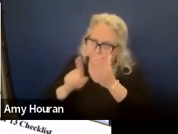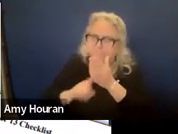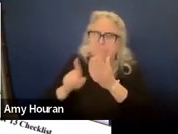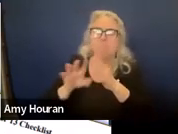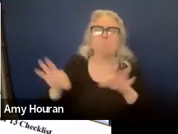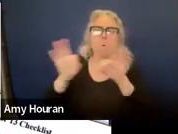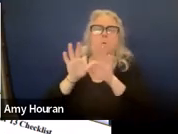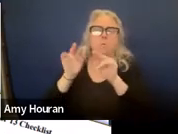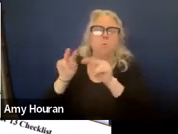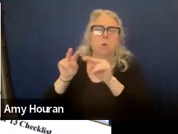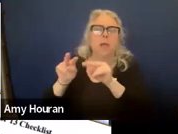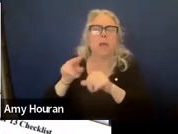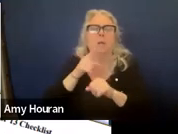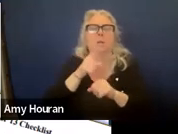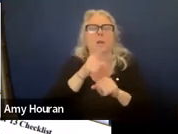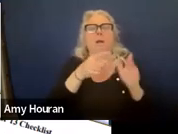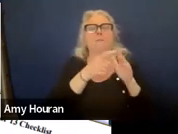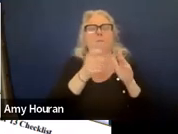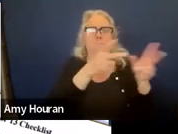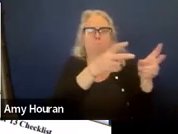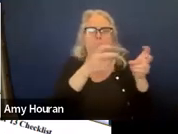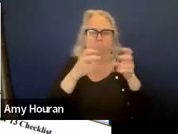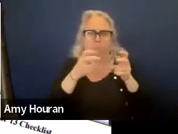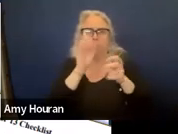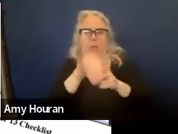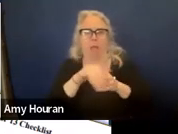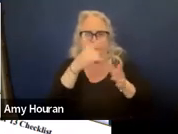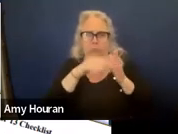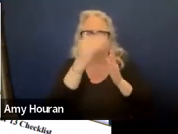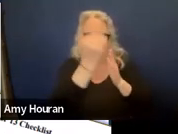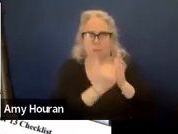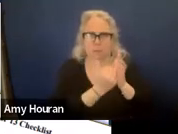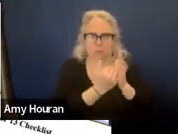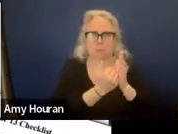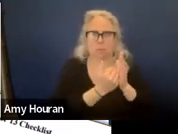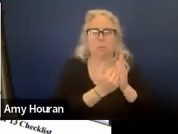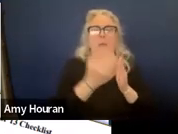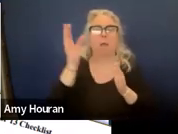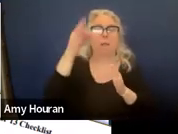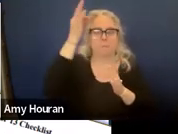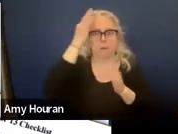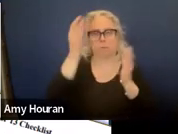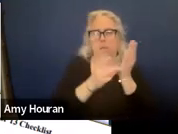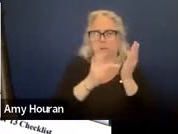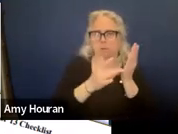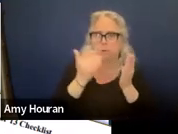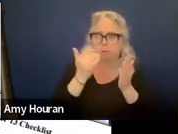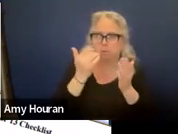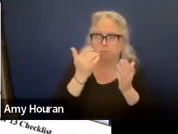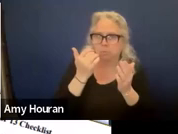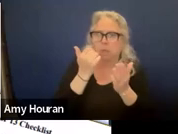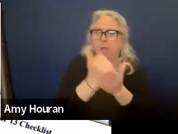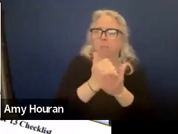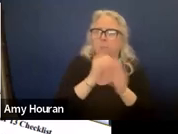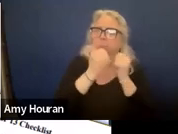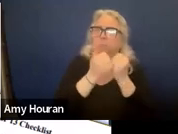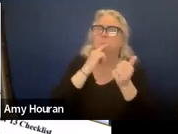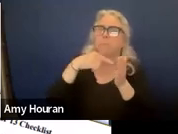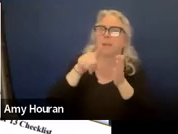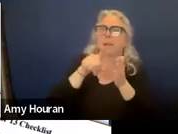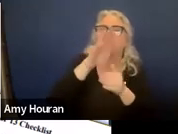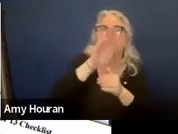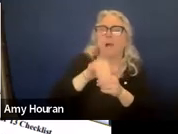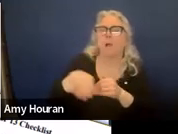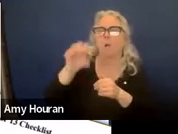because this is like the federal technical assistance agencies are paid by OSEP